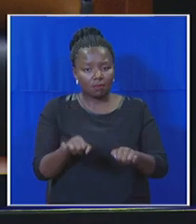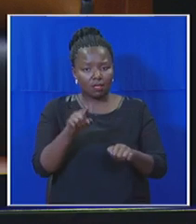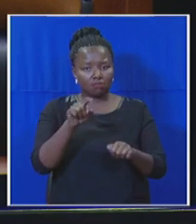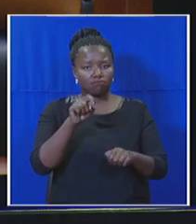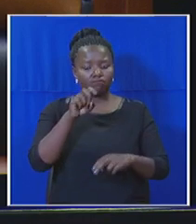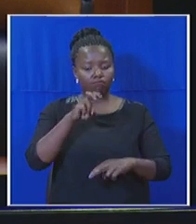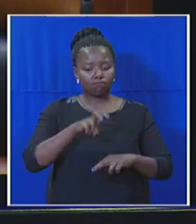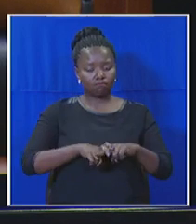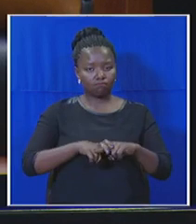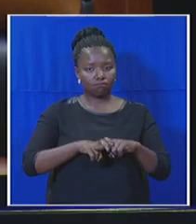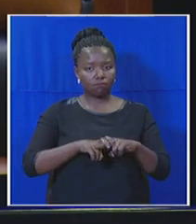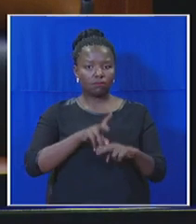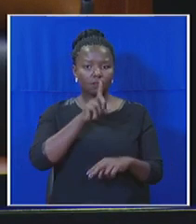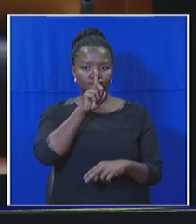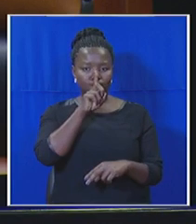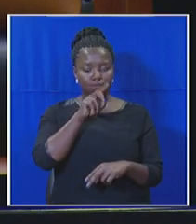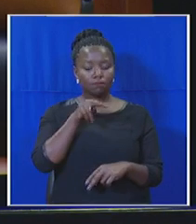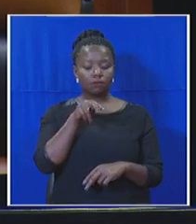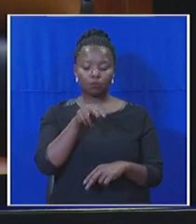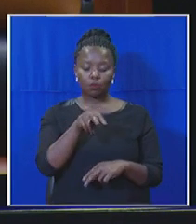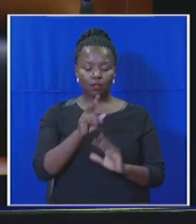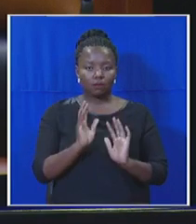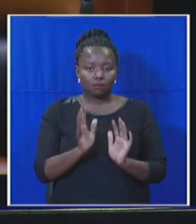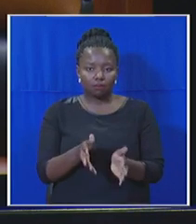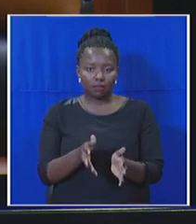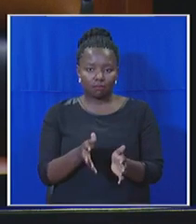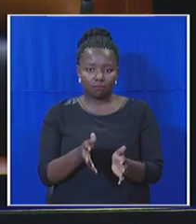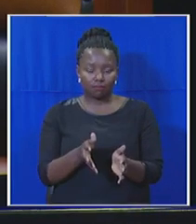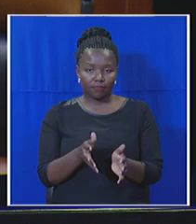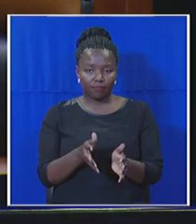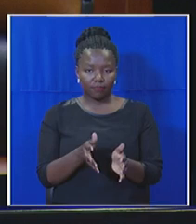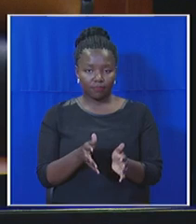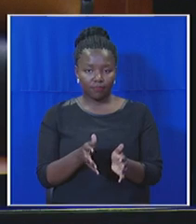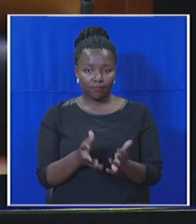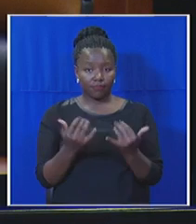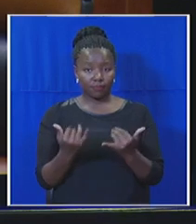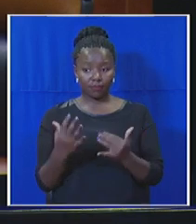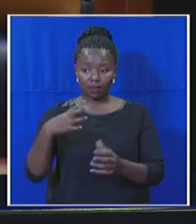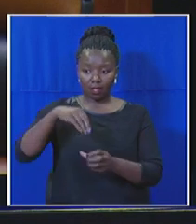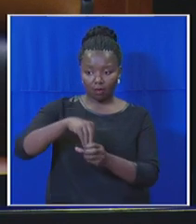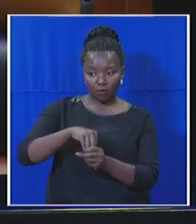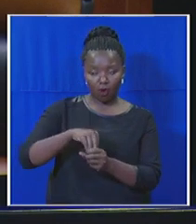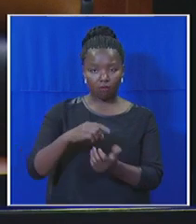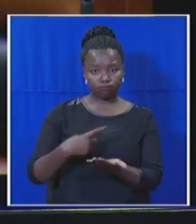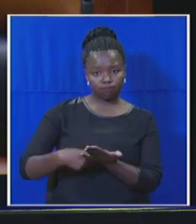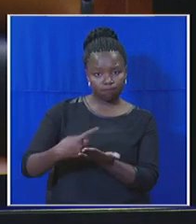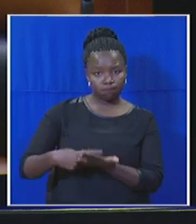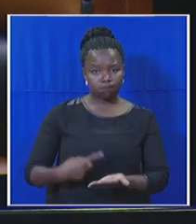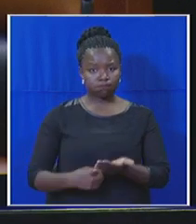to watch the proceedings and to follow, but not to in any